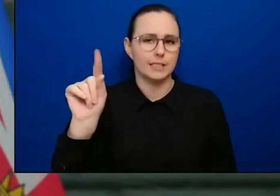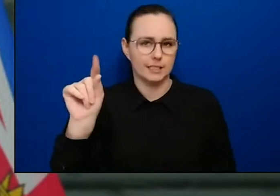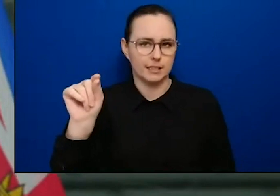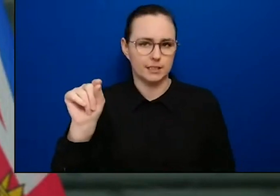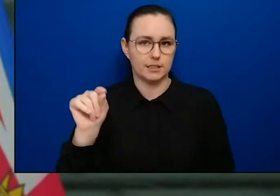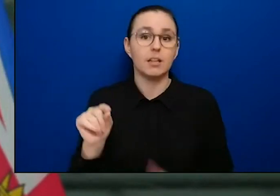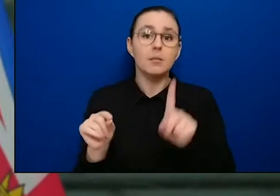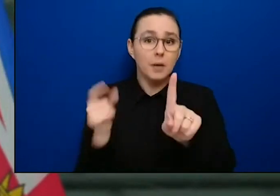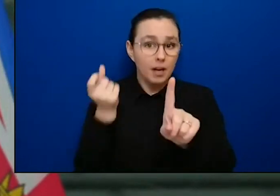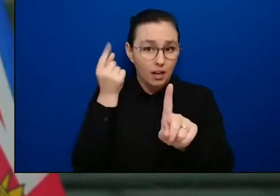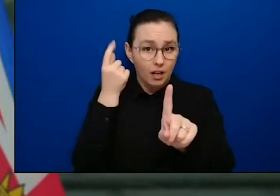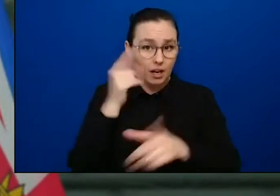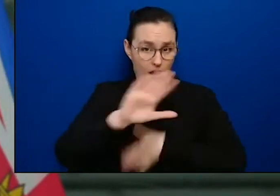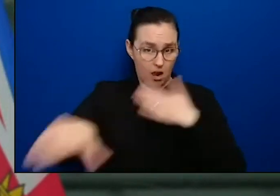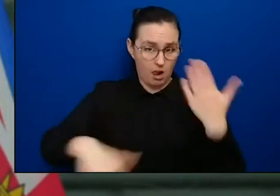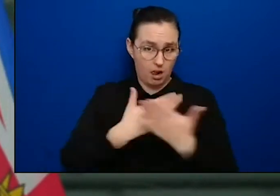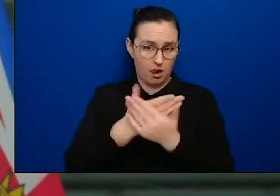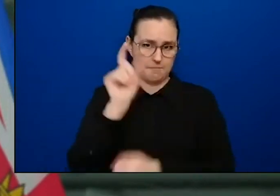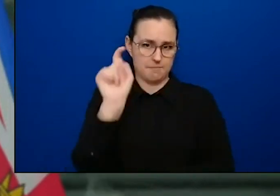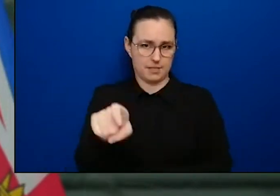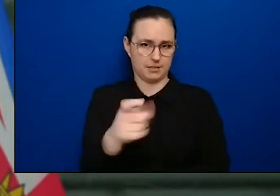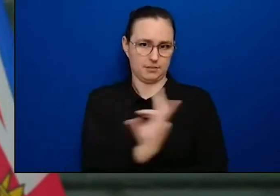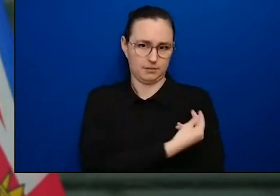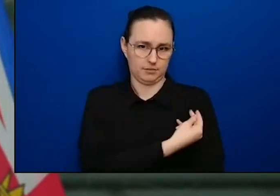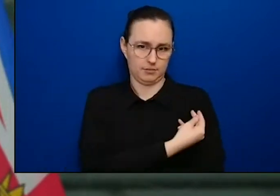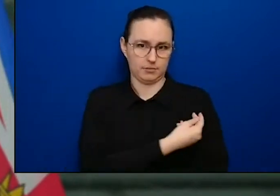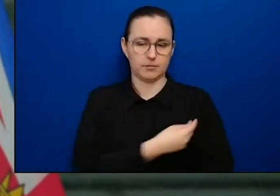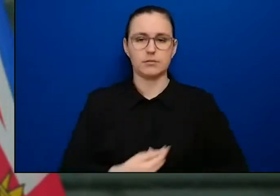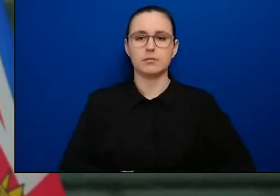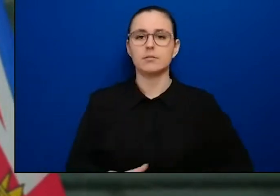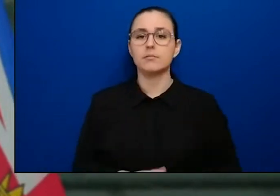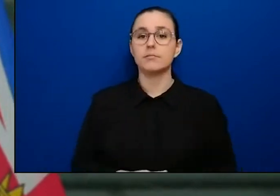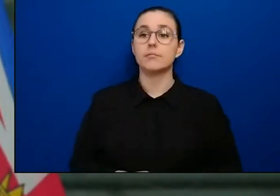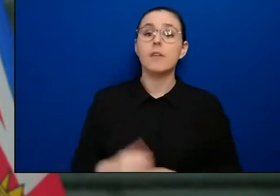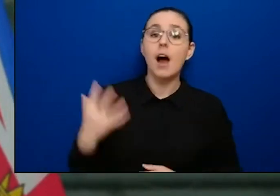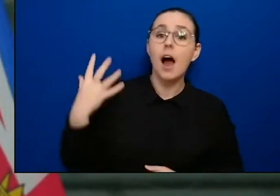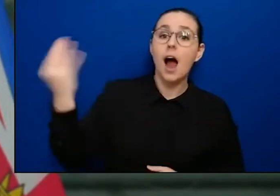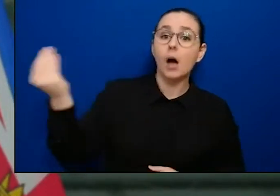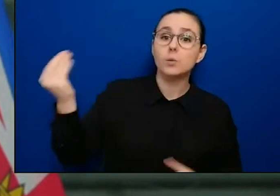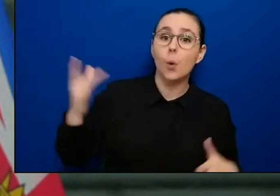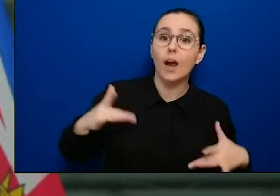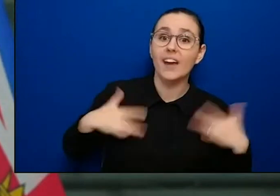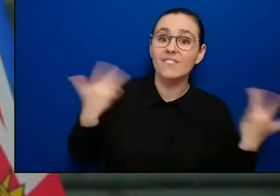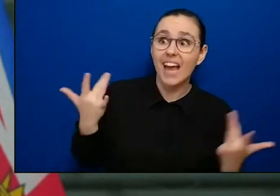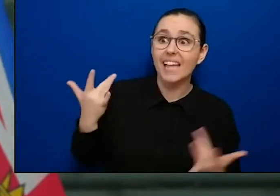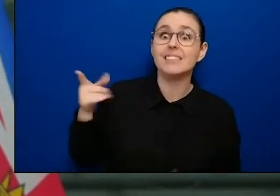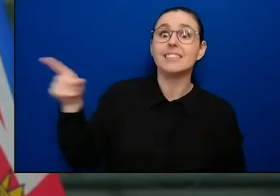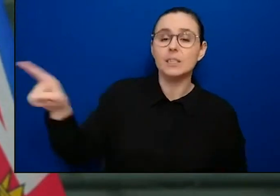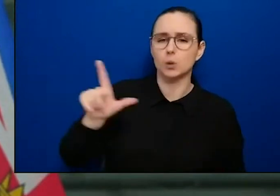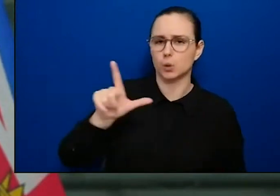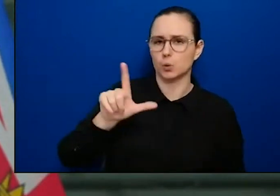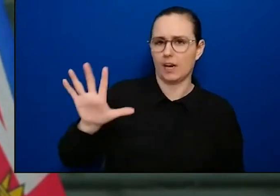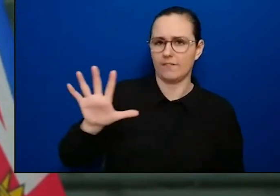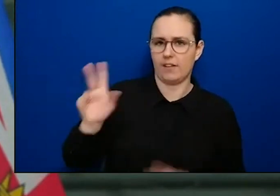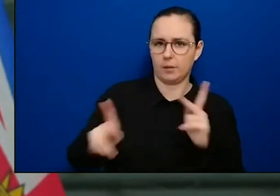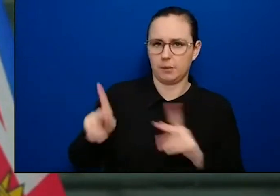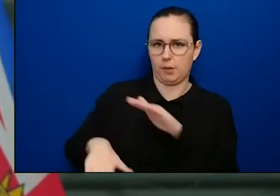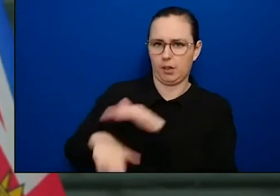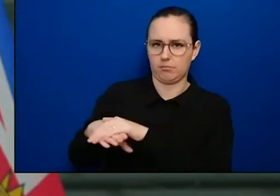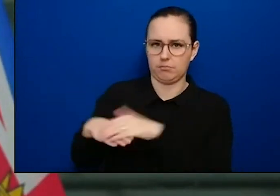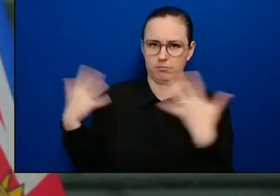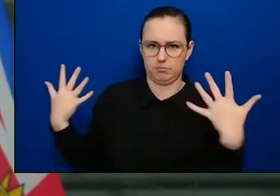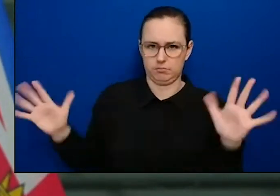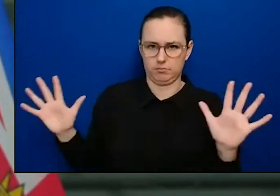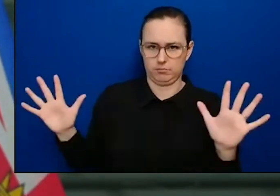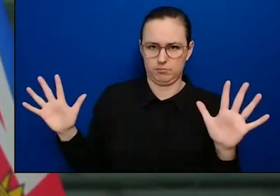than 25 people will have a 50% capacity with use of the BC vaccine card. And indoor